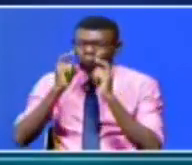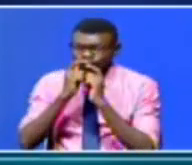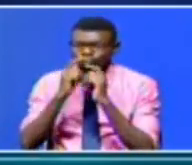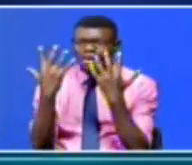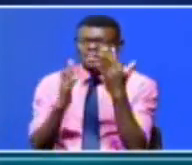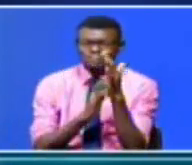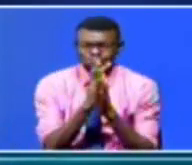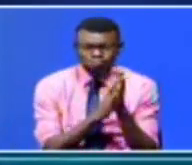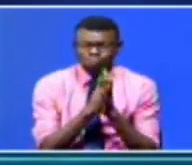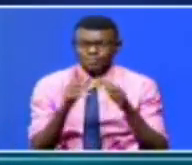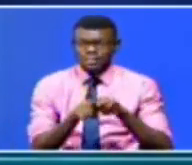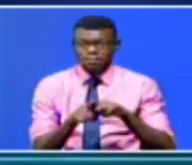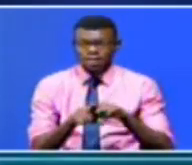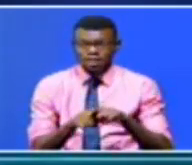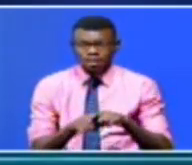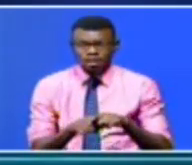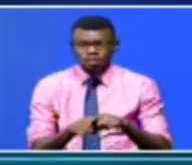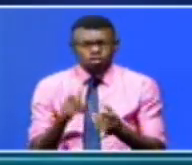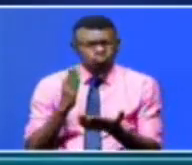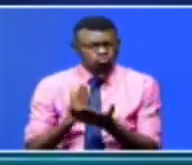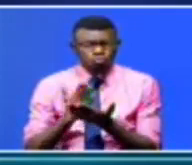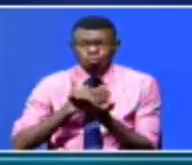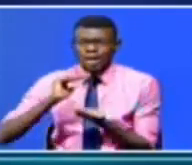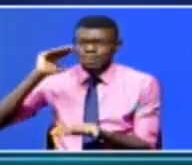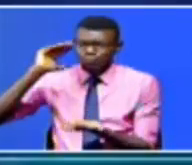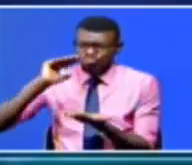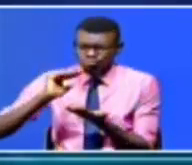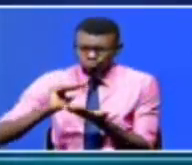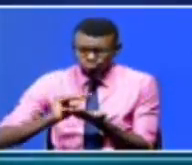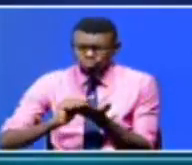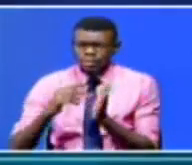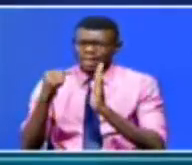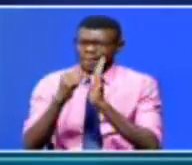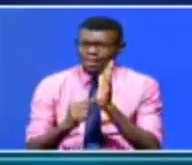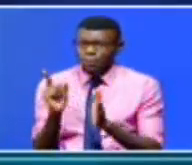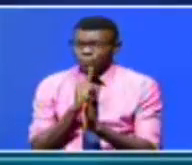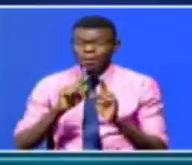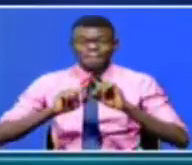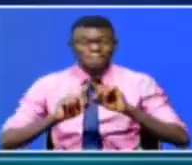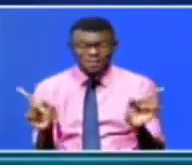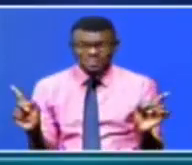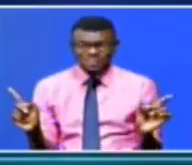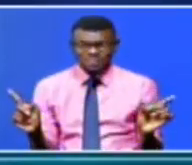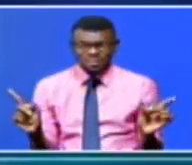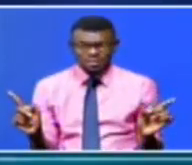mikono. Sisi tuataka kupunguza yale masharti, lakini